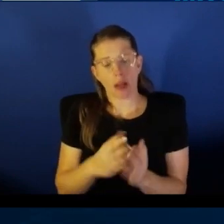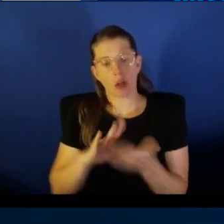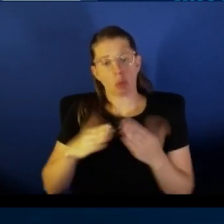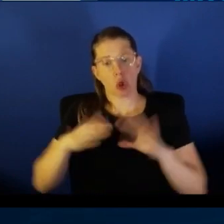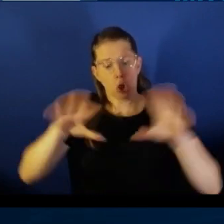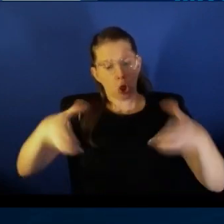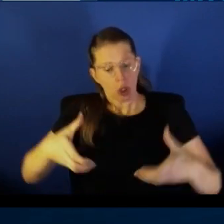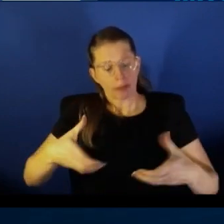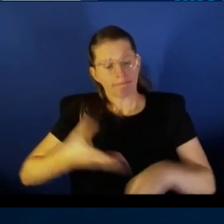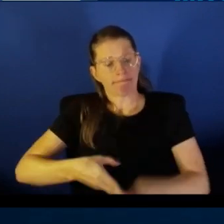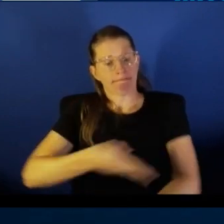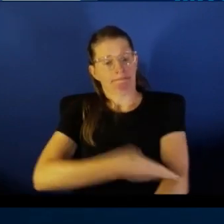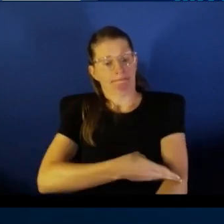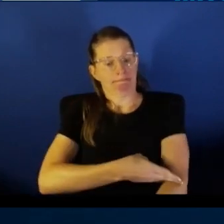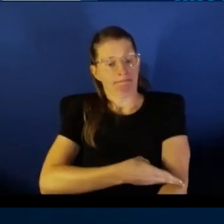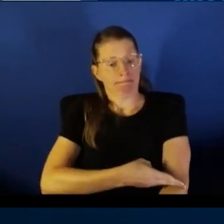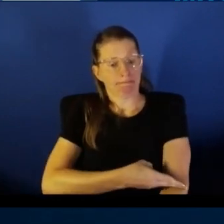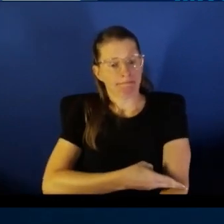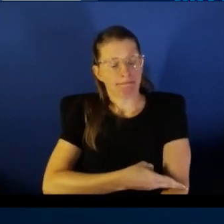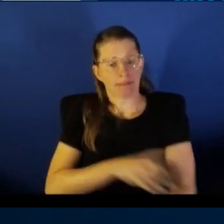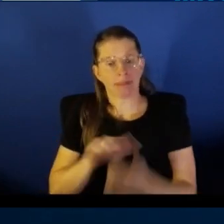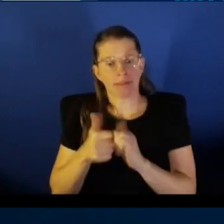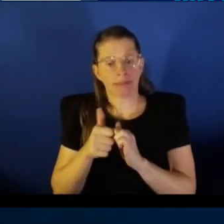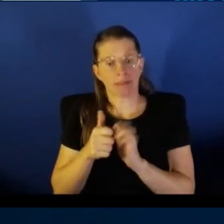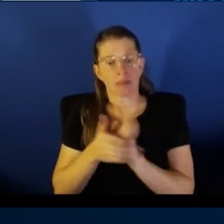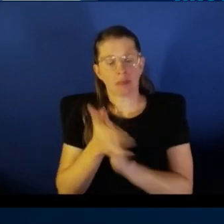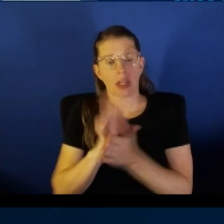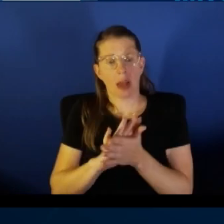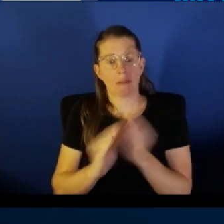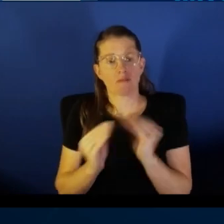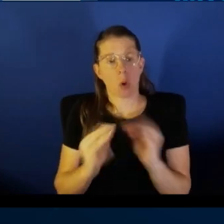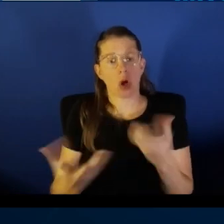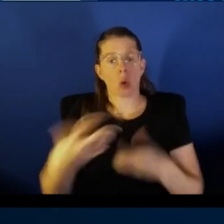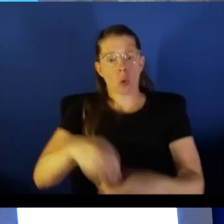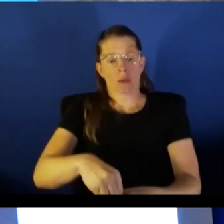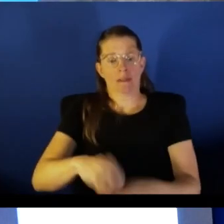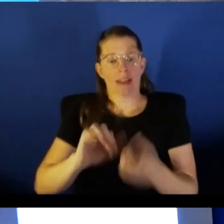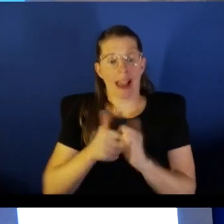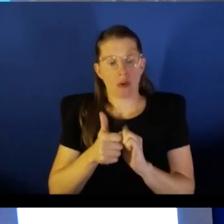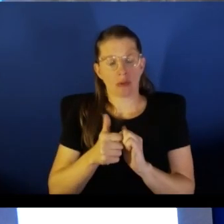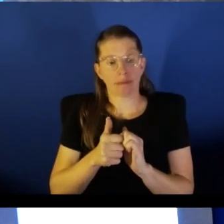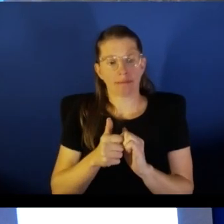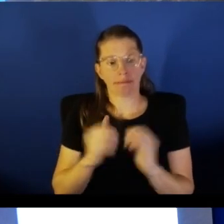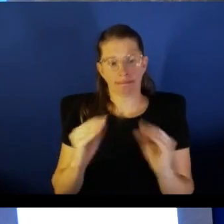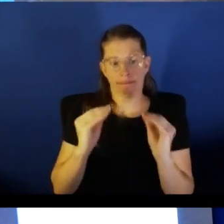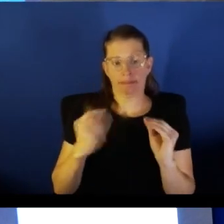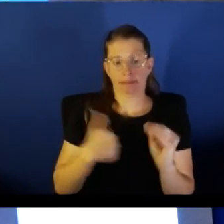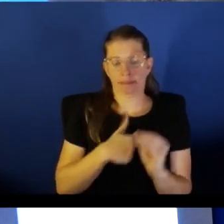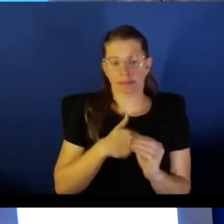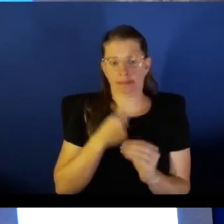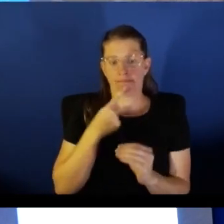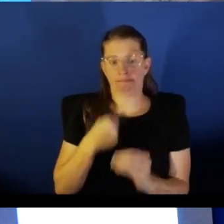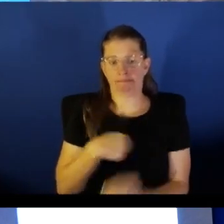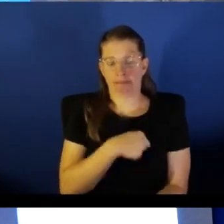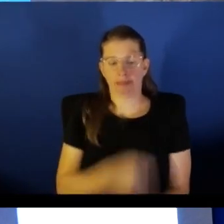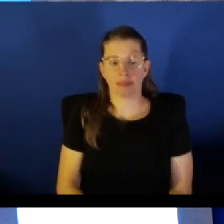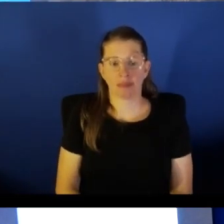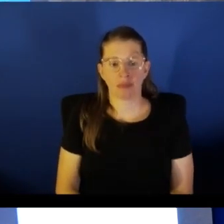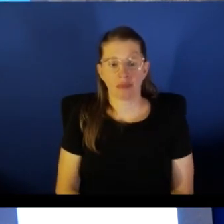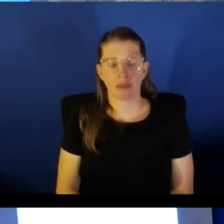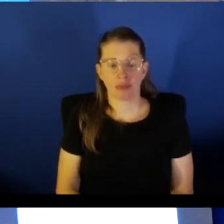better? How do we become more inclusive? Teach us and tell us. Okay, well, I think one of